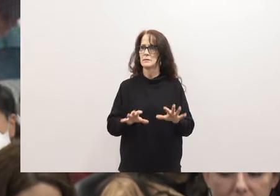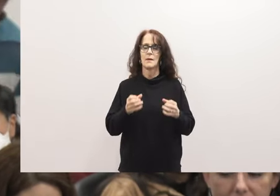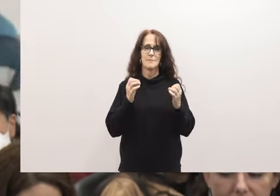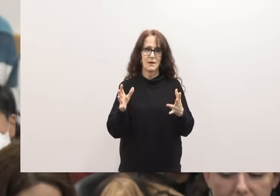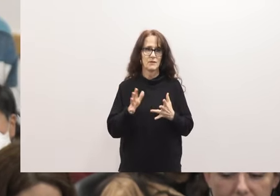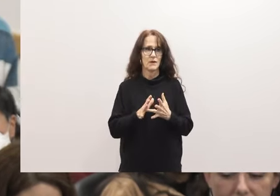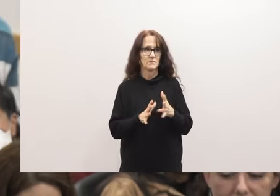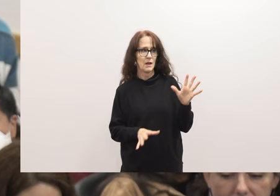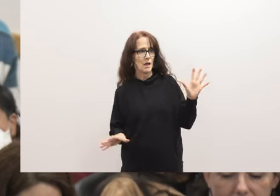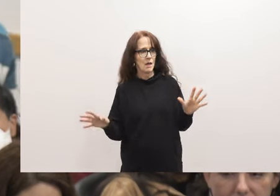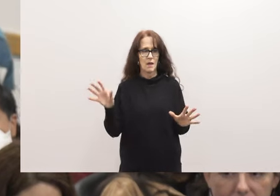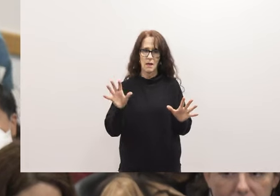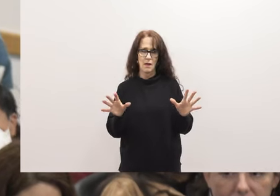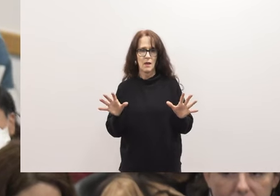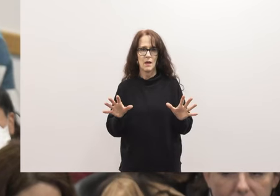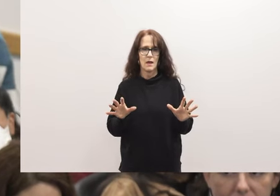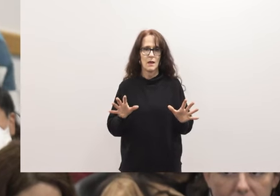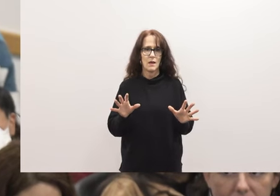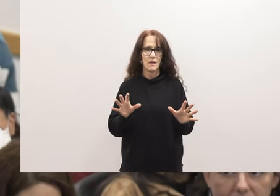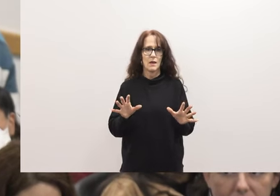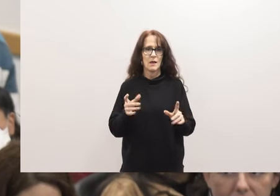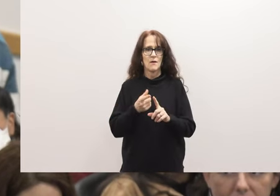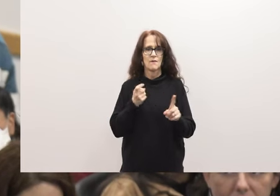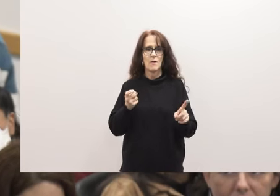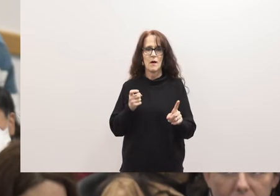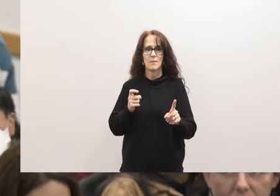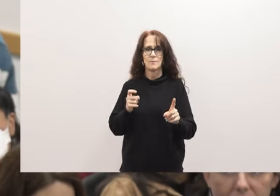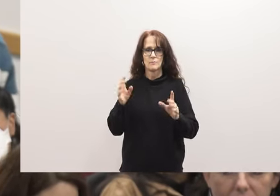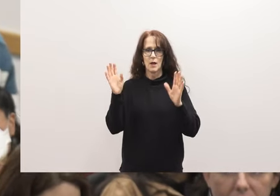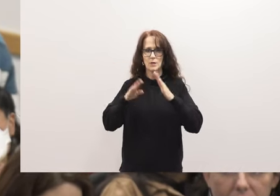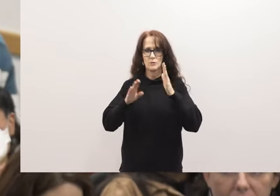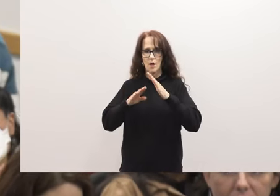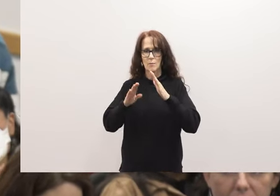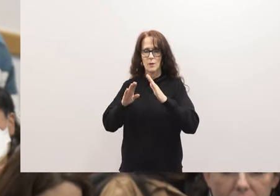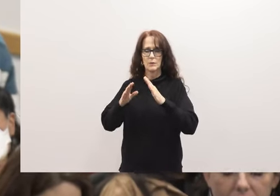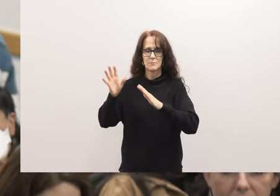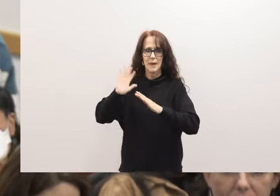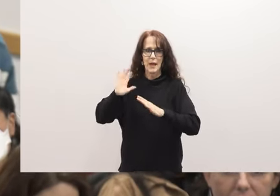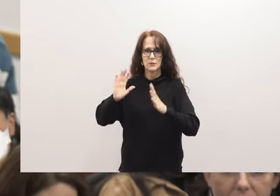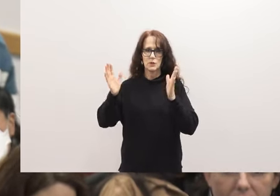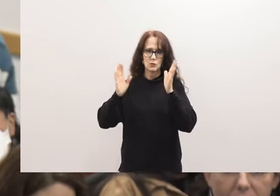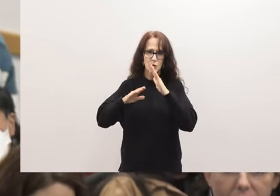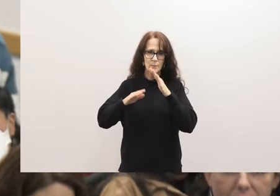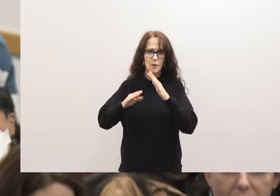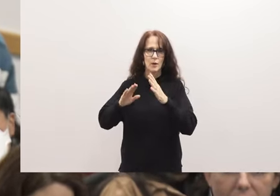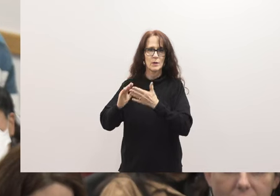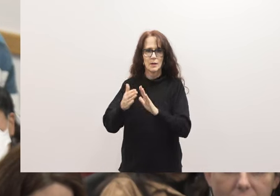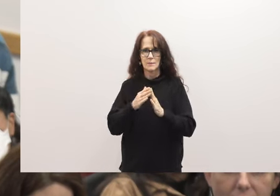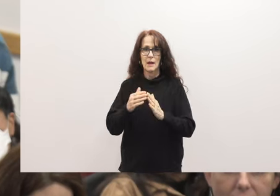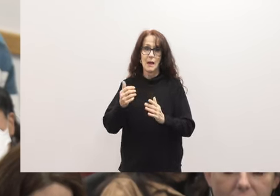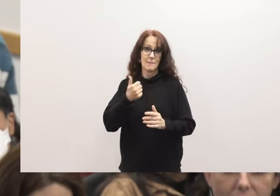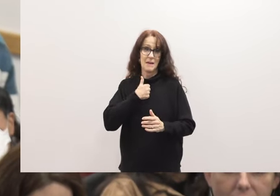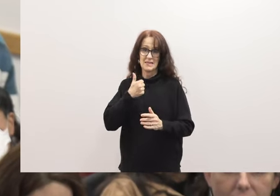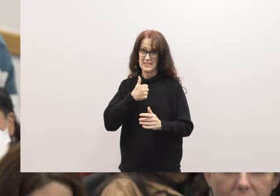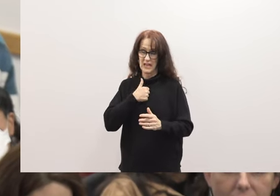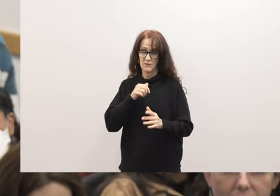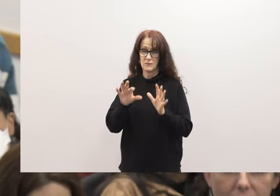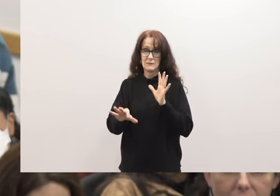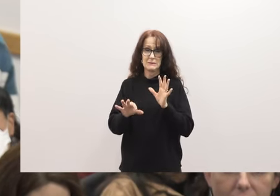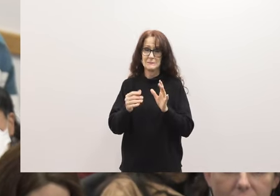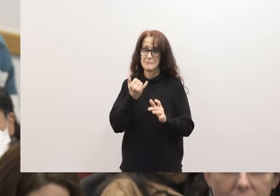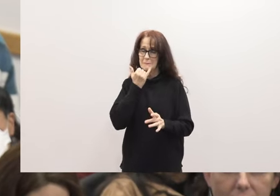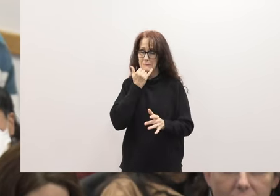ninth graders. Coming from a troubled past, a troubled neighborhood, I was going down the wrong path